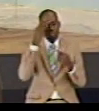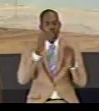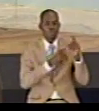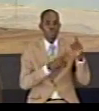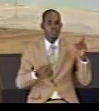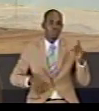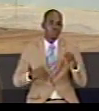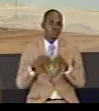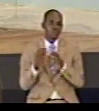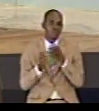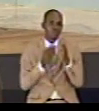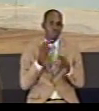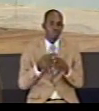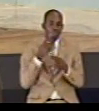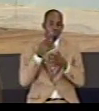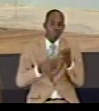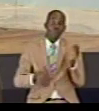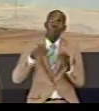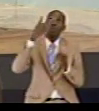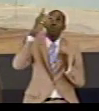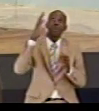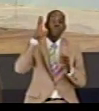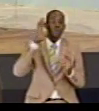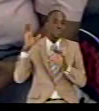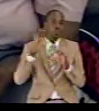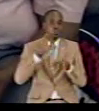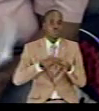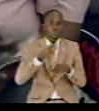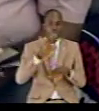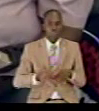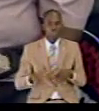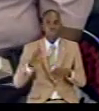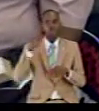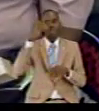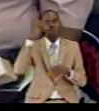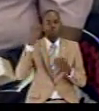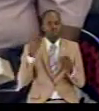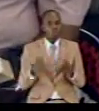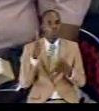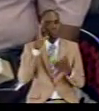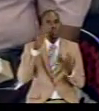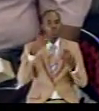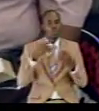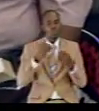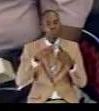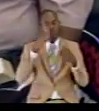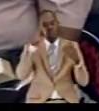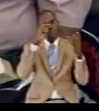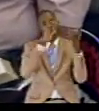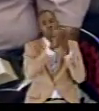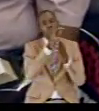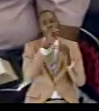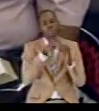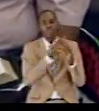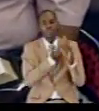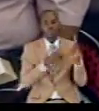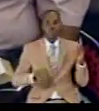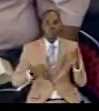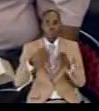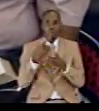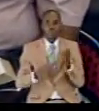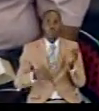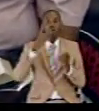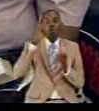What God will do on your child, many will trust in the Lord. what God will do on your daughter-in-law,